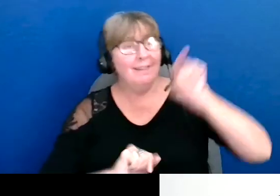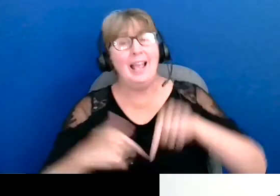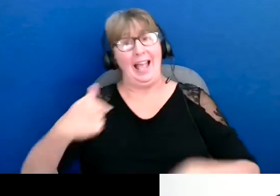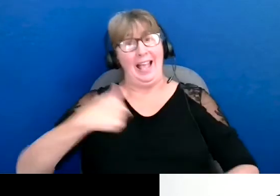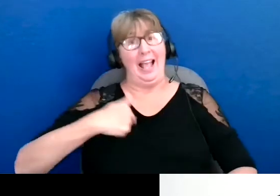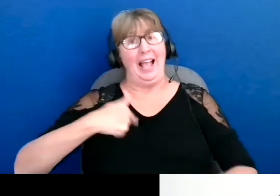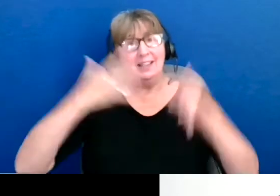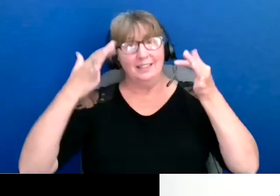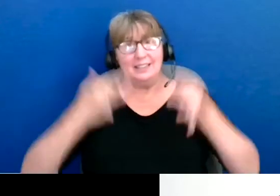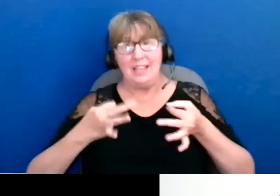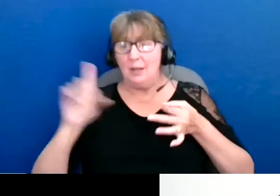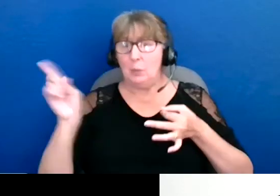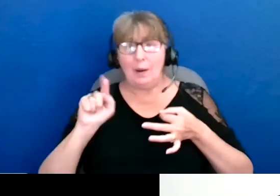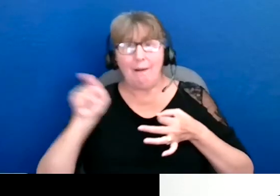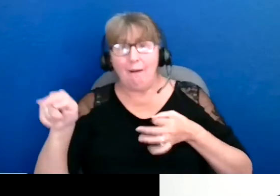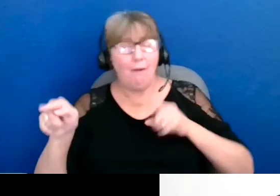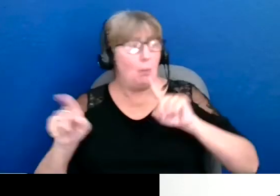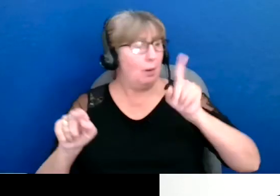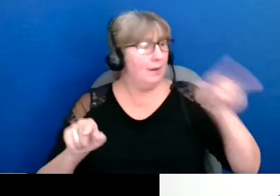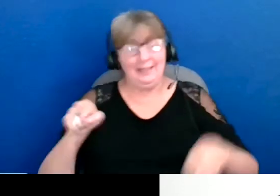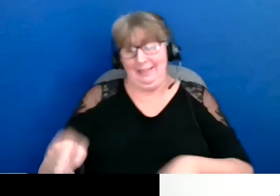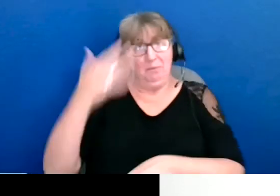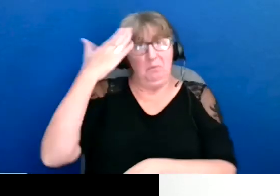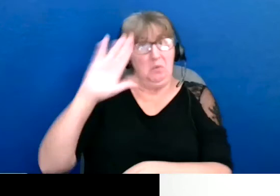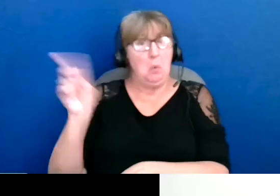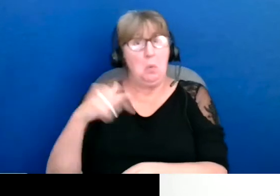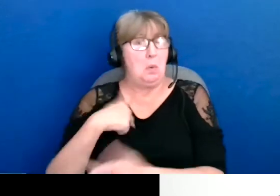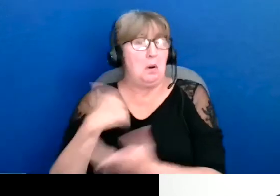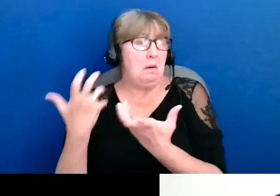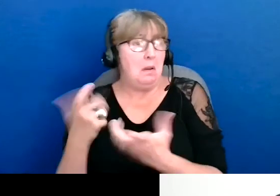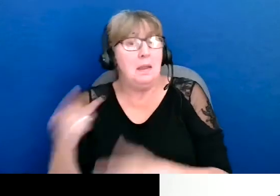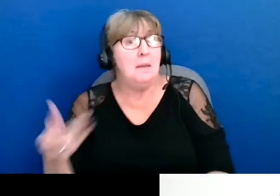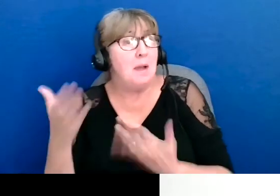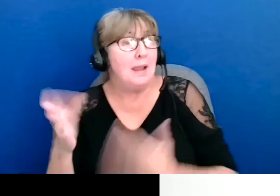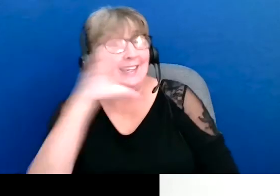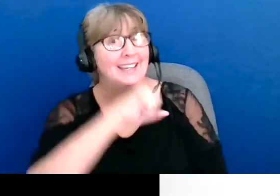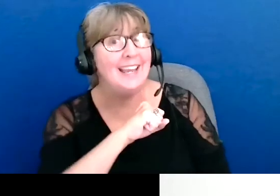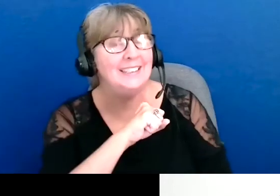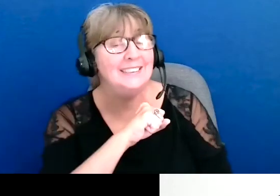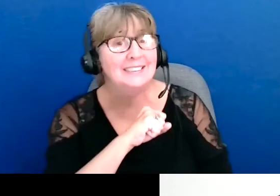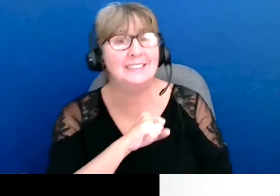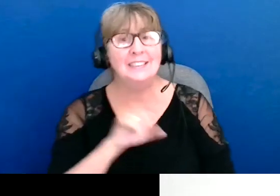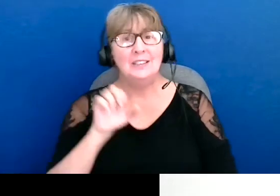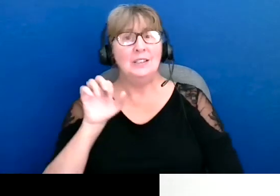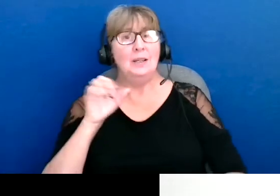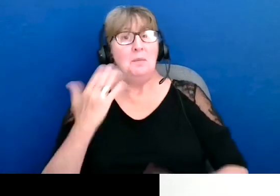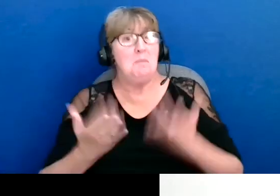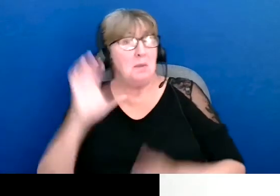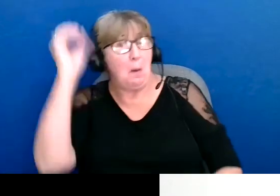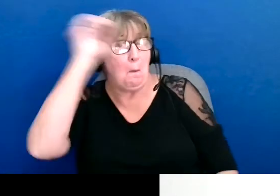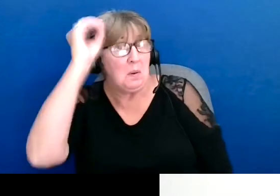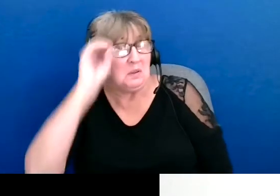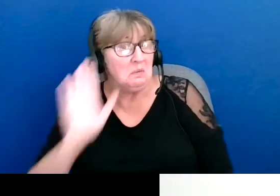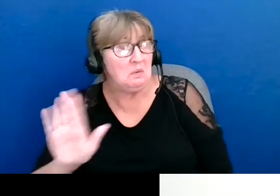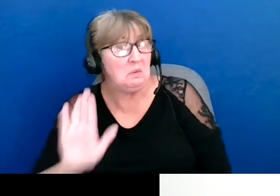point B. He doesn't know where I want to go. He might guess, he might have opinions, but